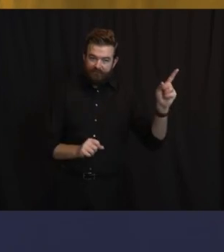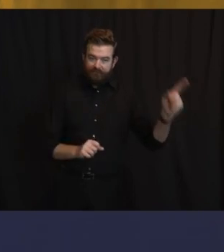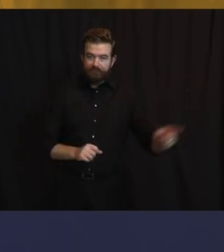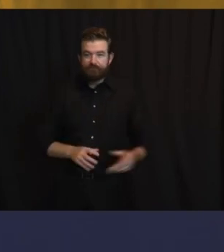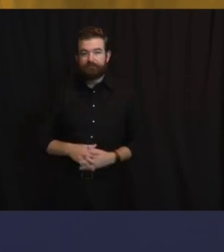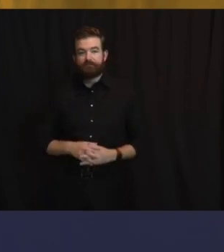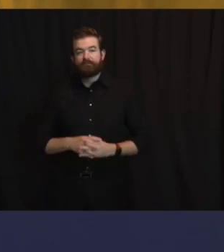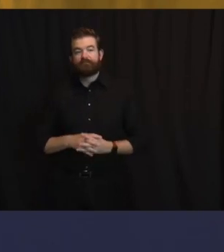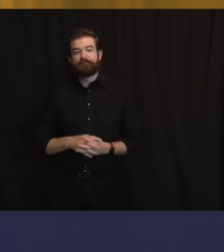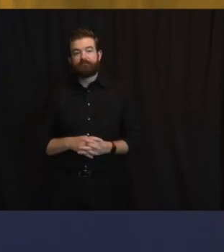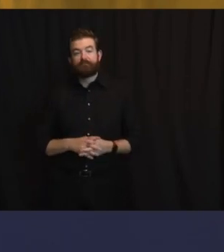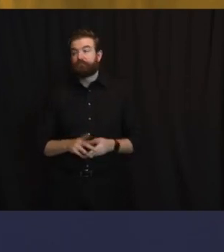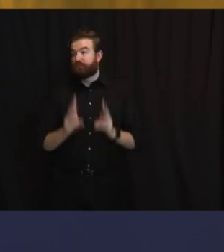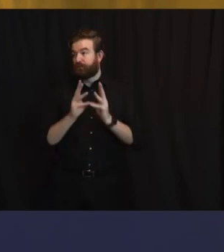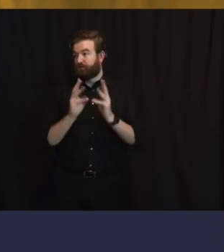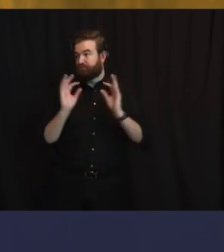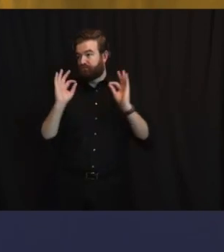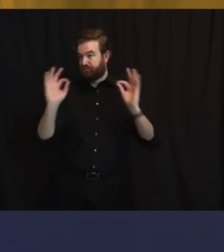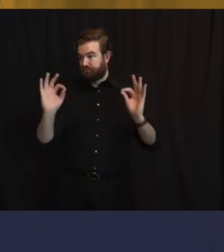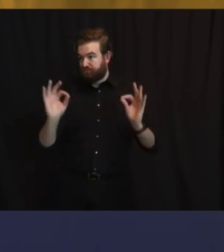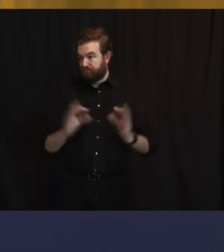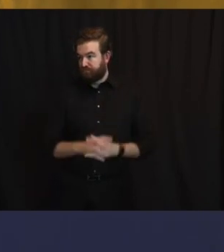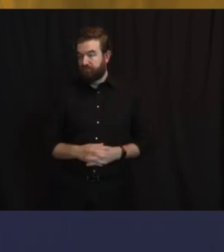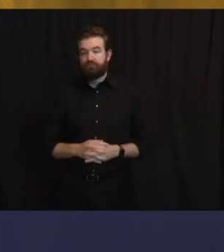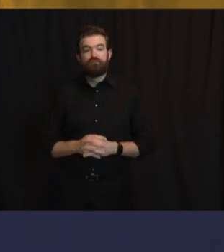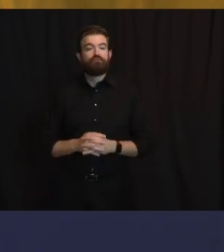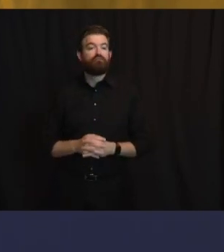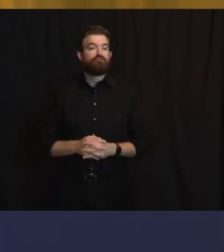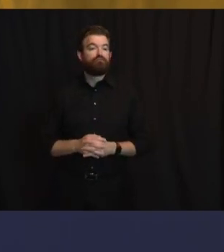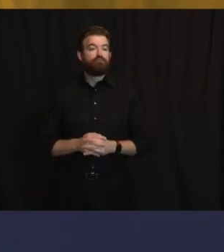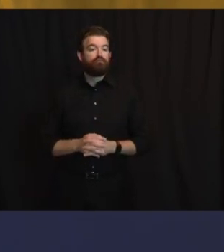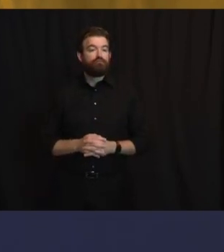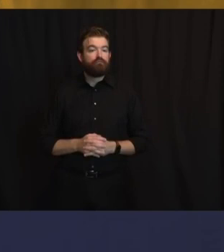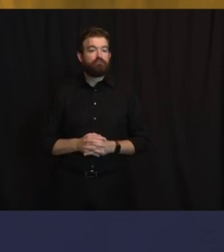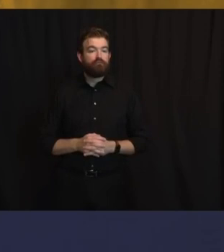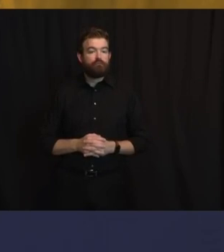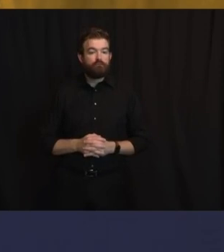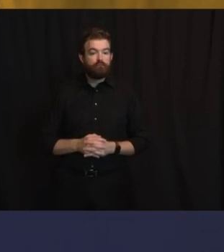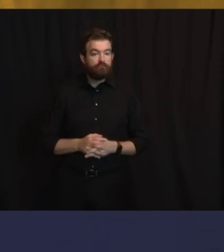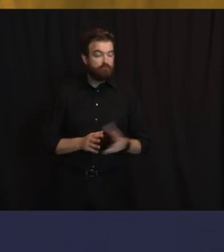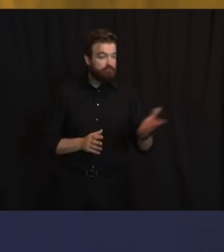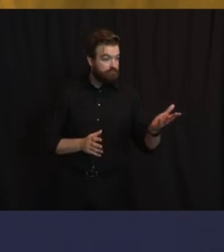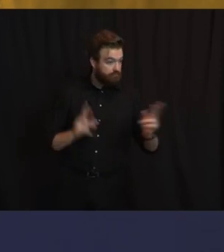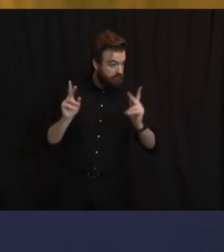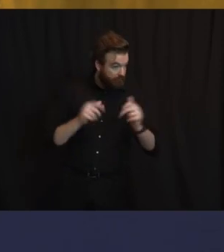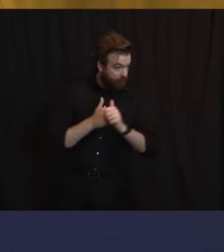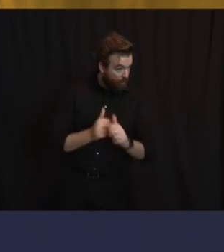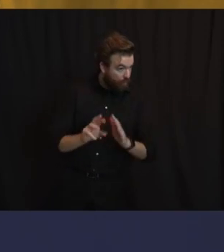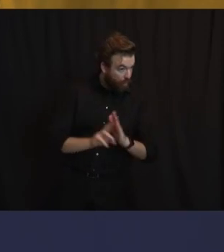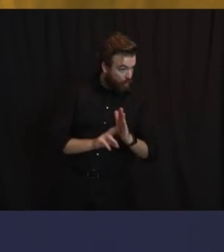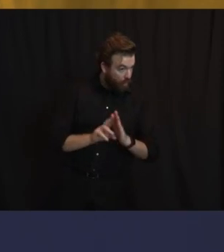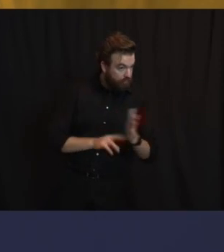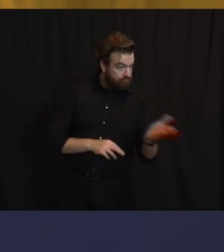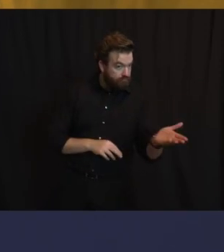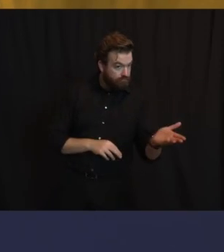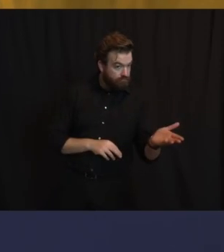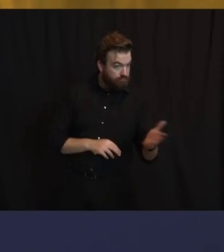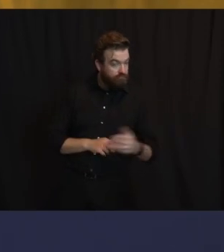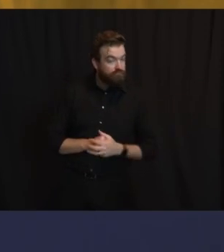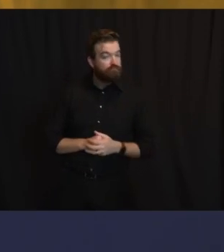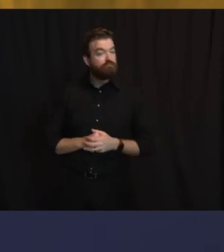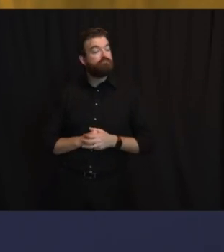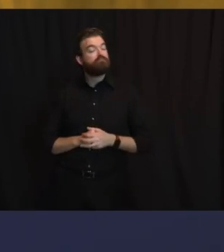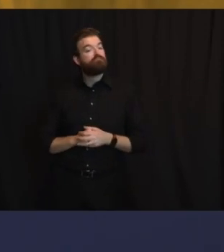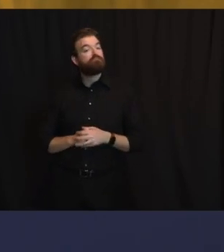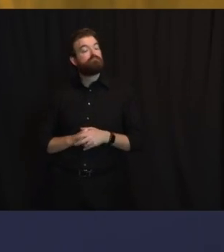Weather is good, thank you for that. Would love to know if you got anything on compliance. And we had a pending disaster declaration